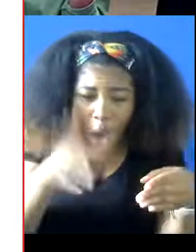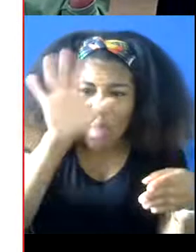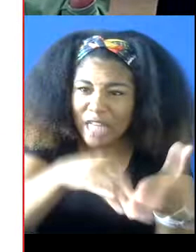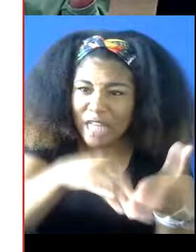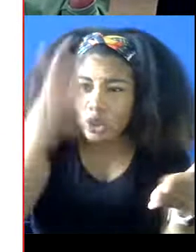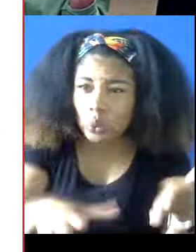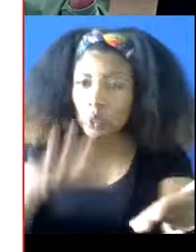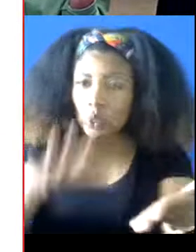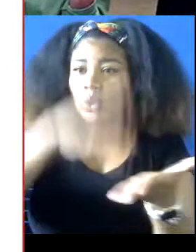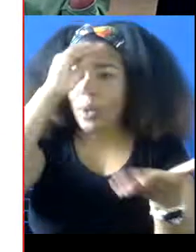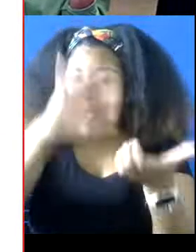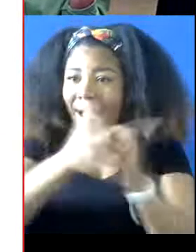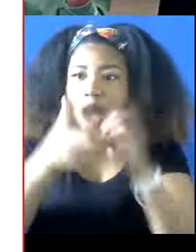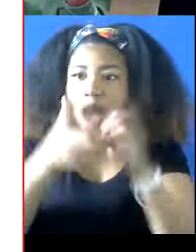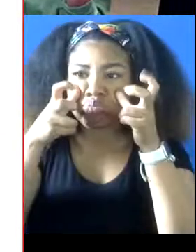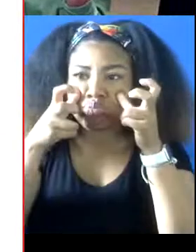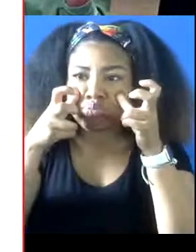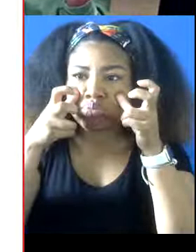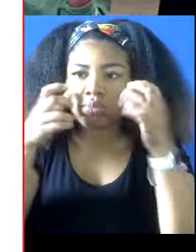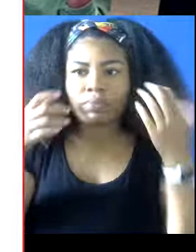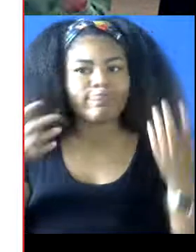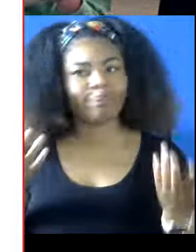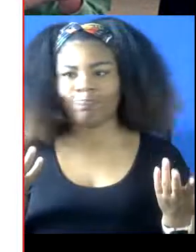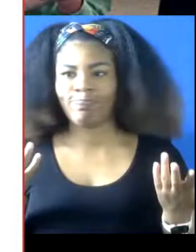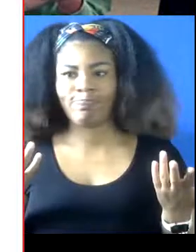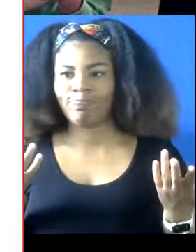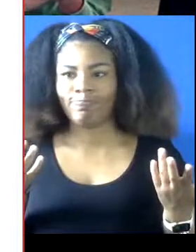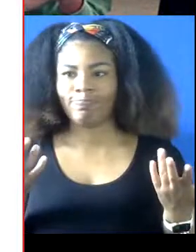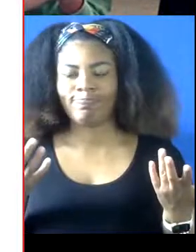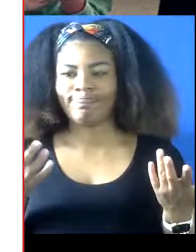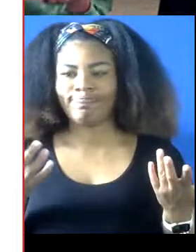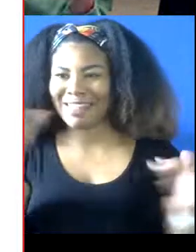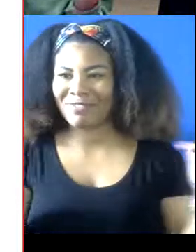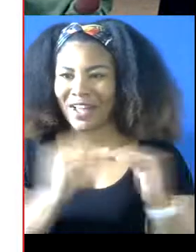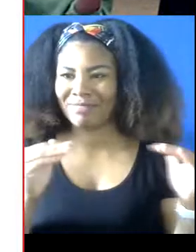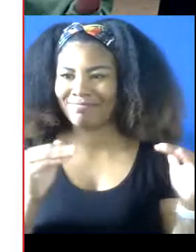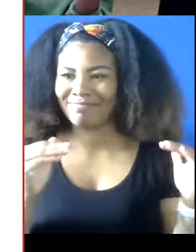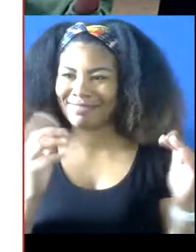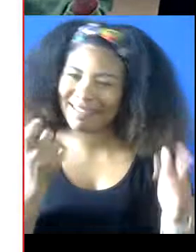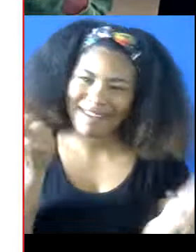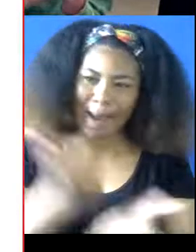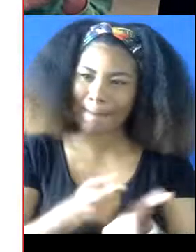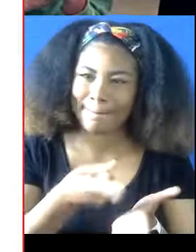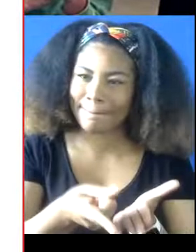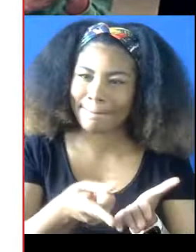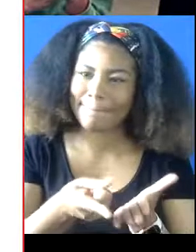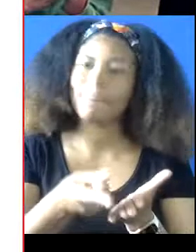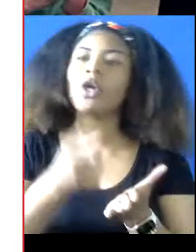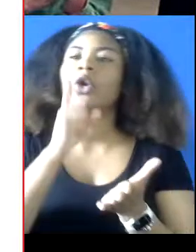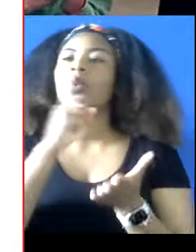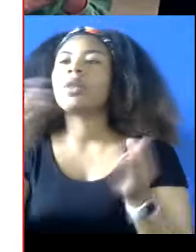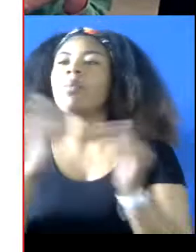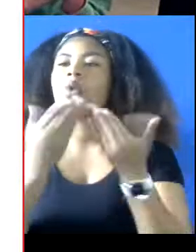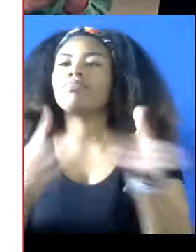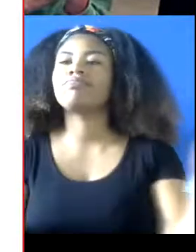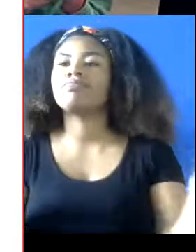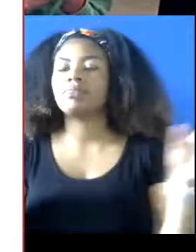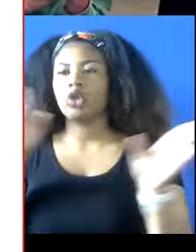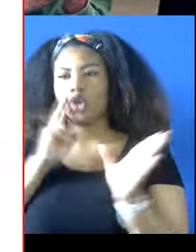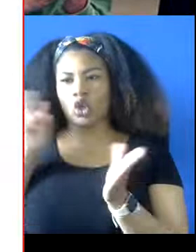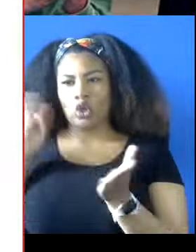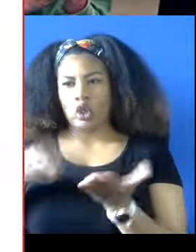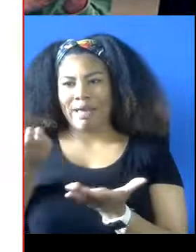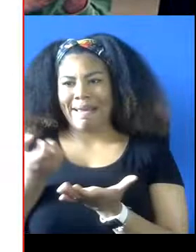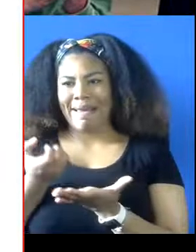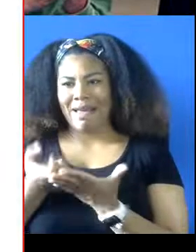they receive information and process information, and that we should really focus on evidence-based best practice